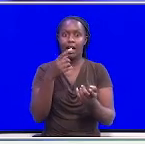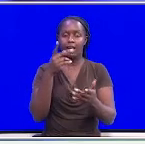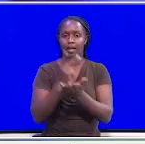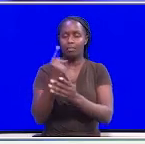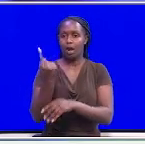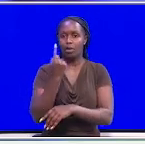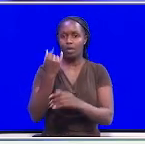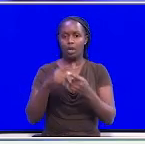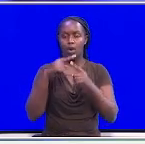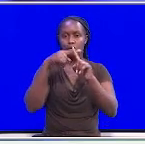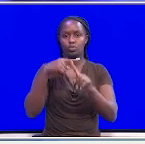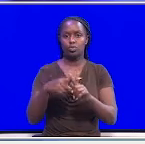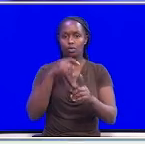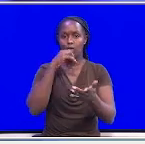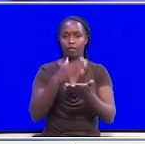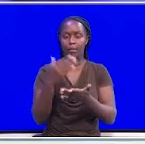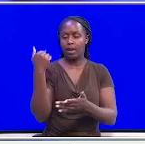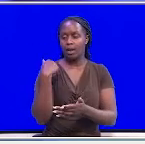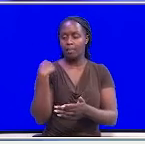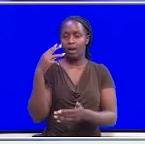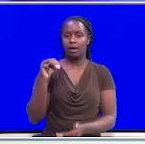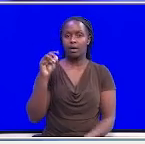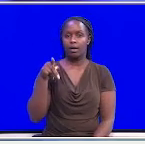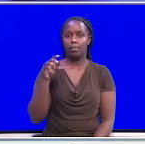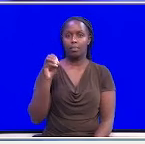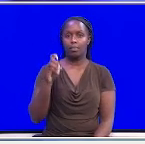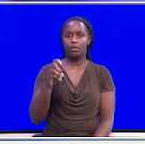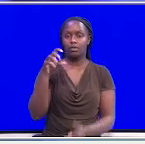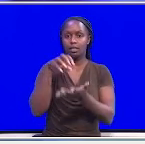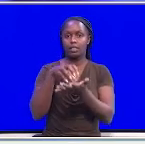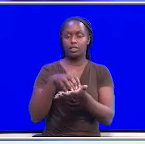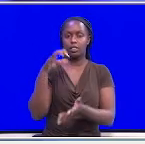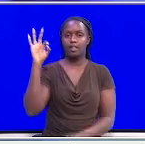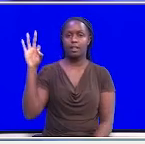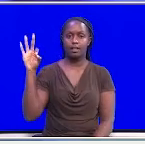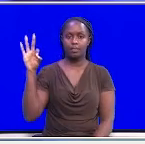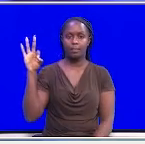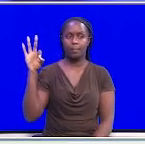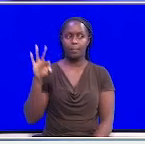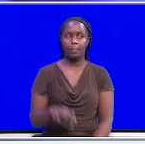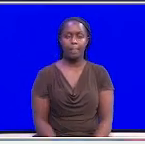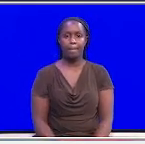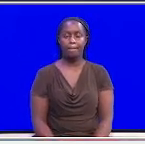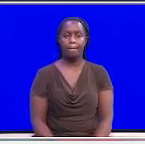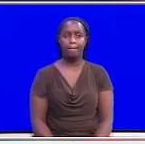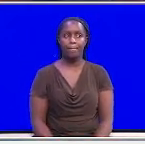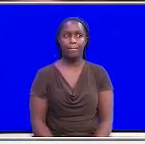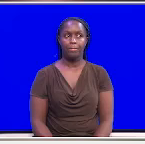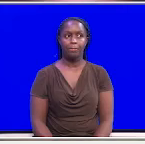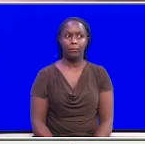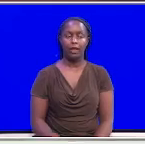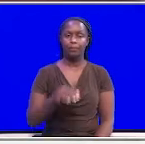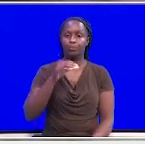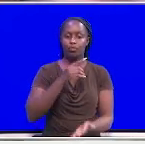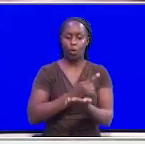brings the total number of confirmed mpox cases in the country to three. Ruga Evel has details of this. Weeks after